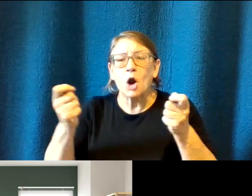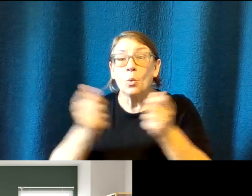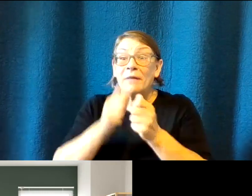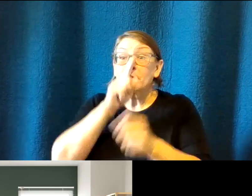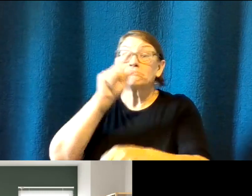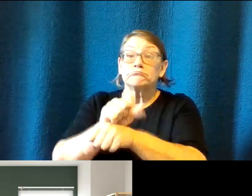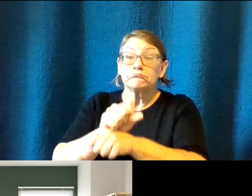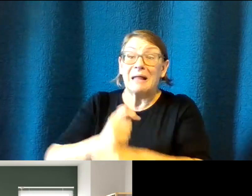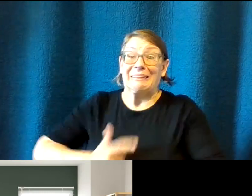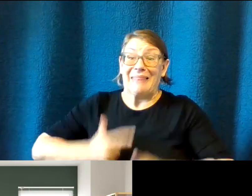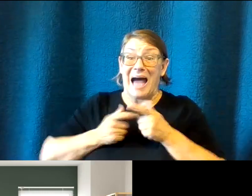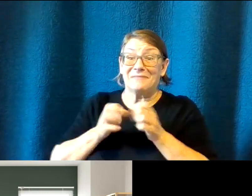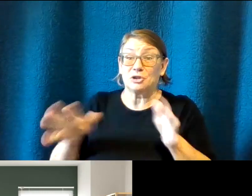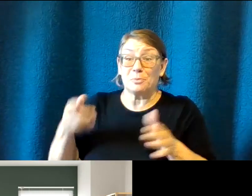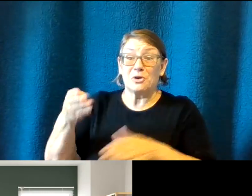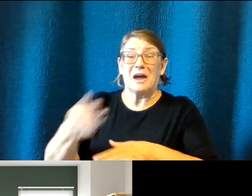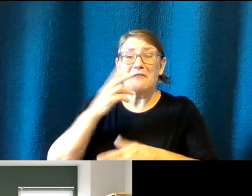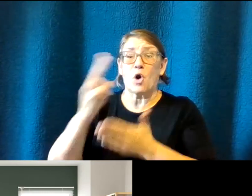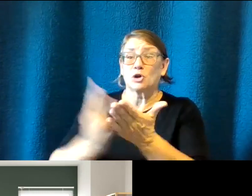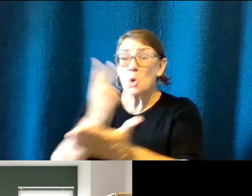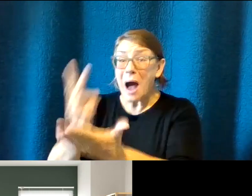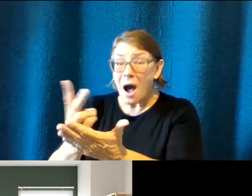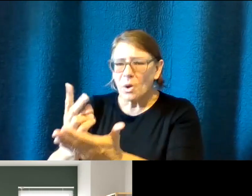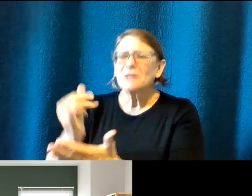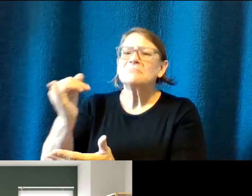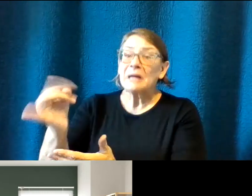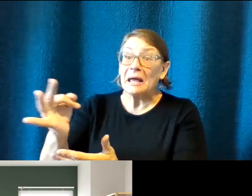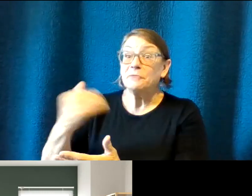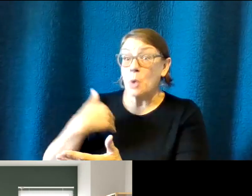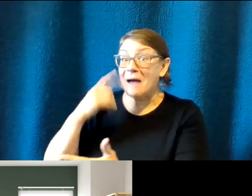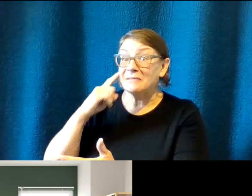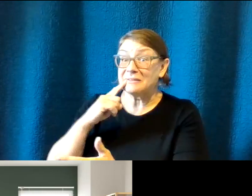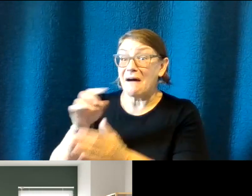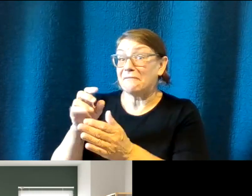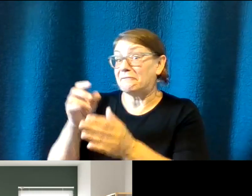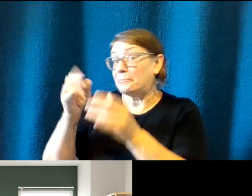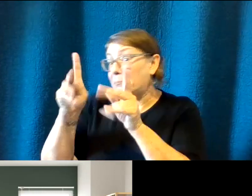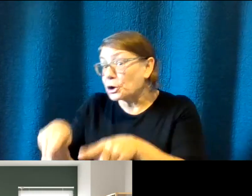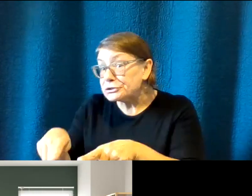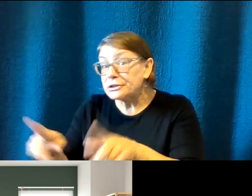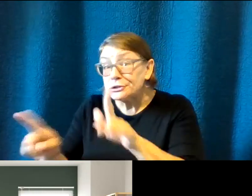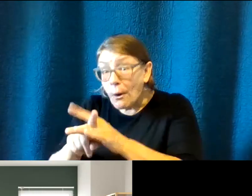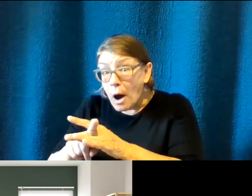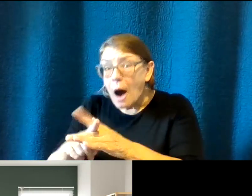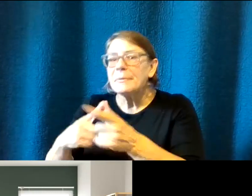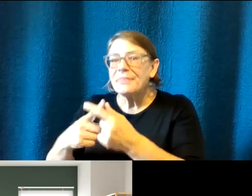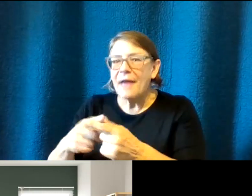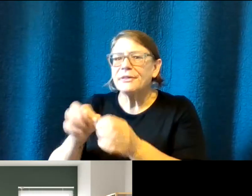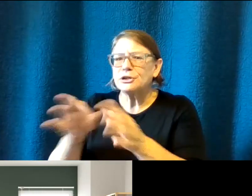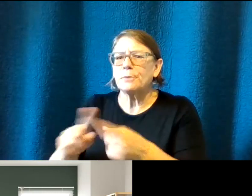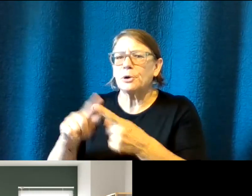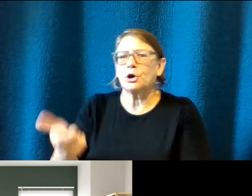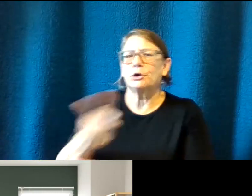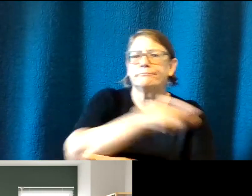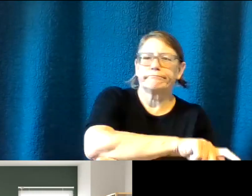go into the different rooms as needed. If there was a deaf individual, they could just say, okay, we have 2 deaf individuals, and take turns for those 2